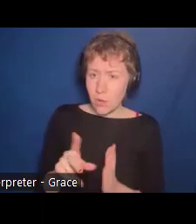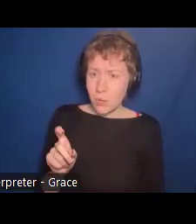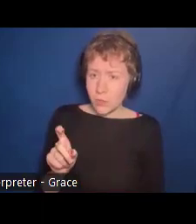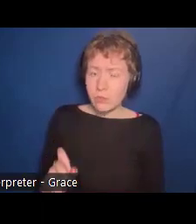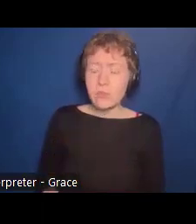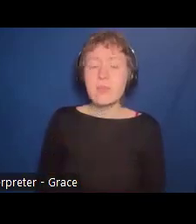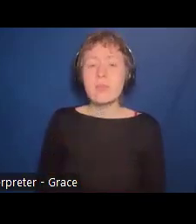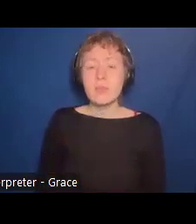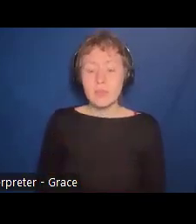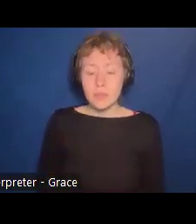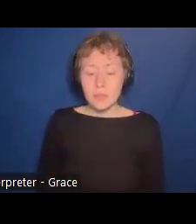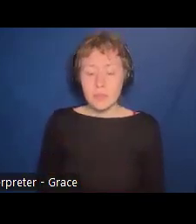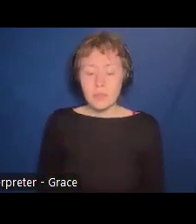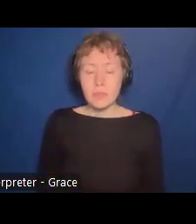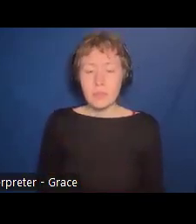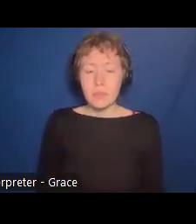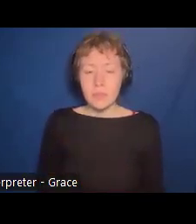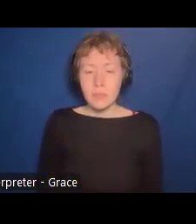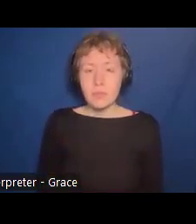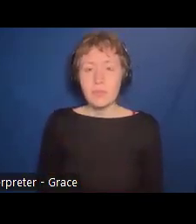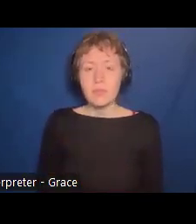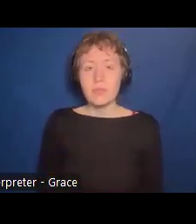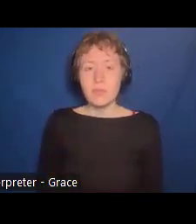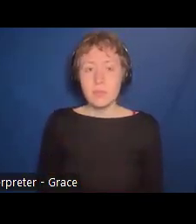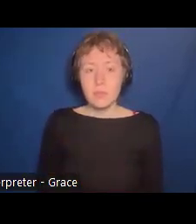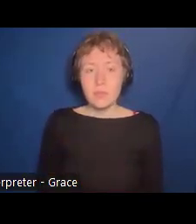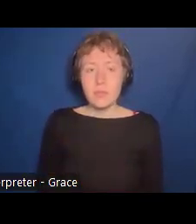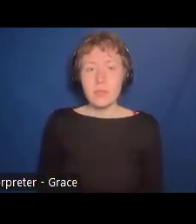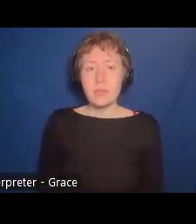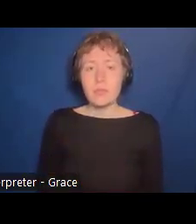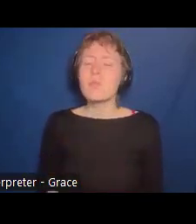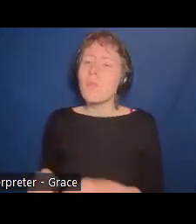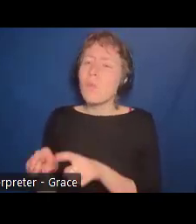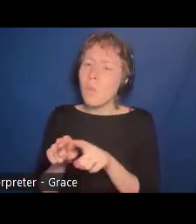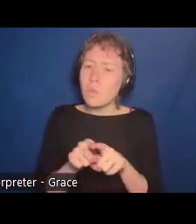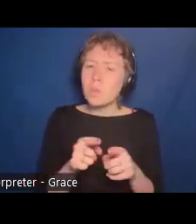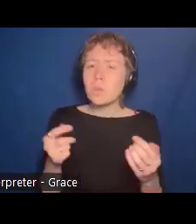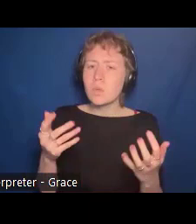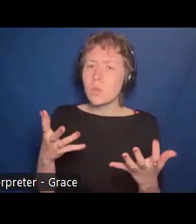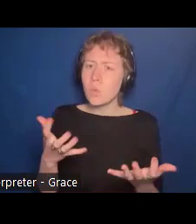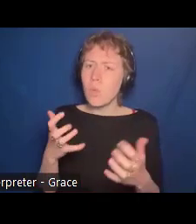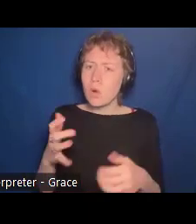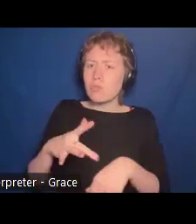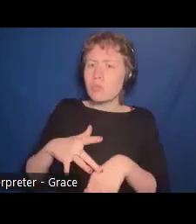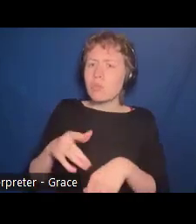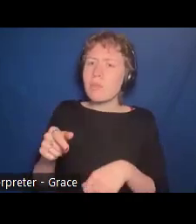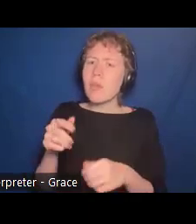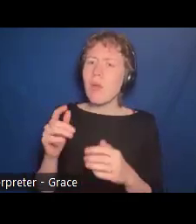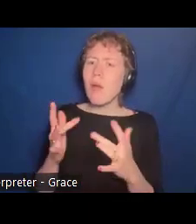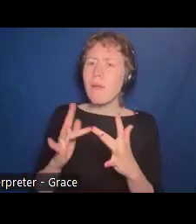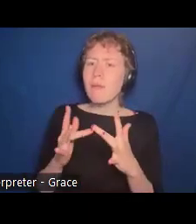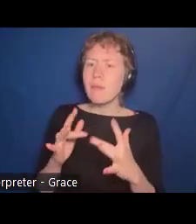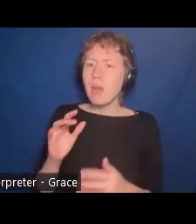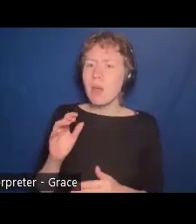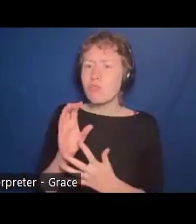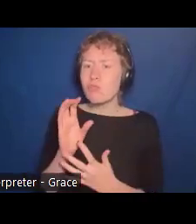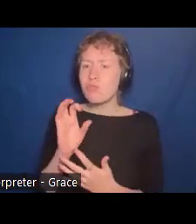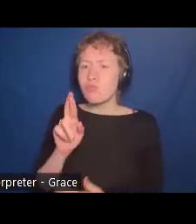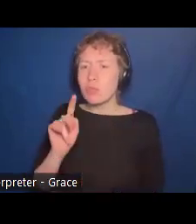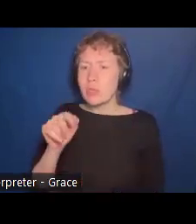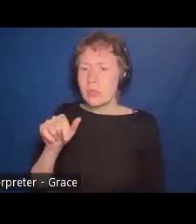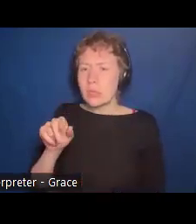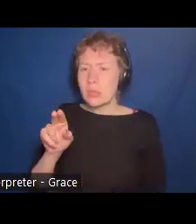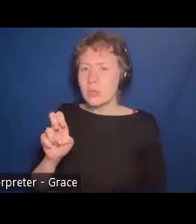another point that we'd like to make has to do with online critique template, the use of the online critique template, otherwise known